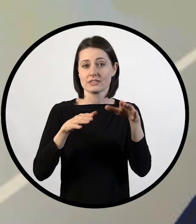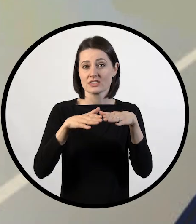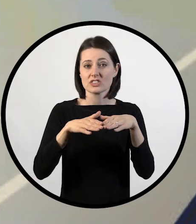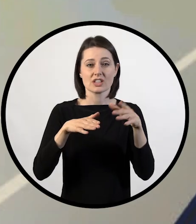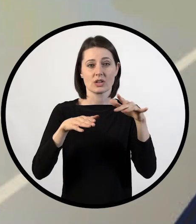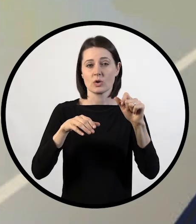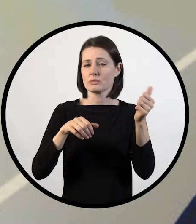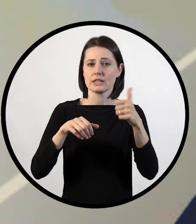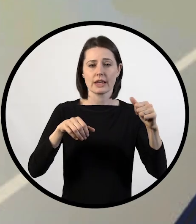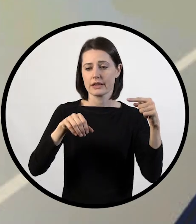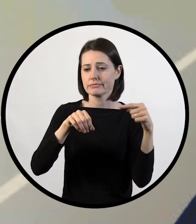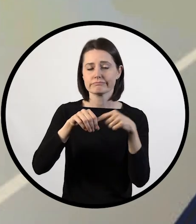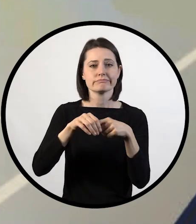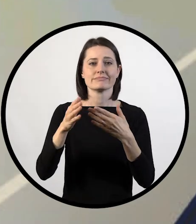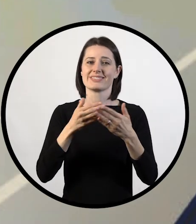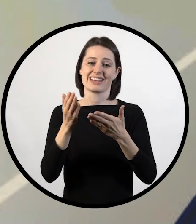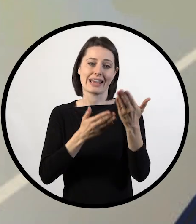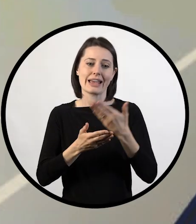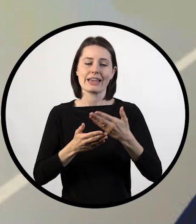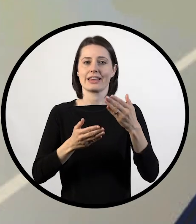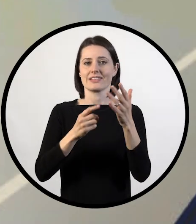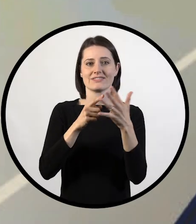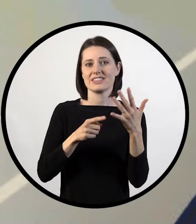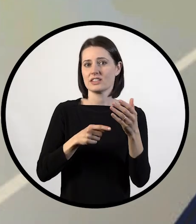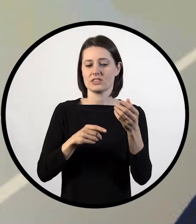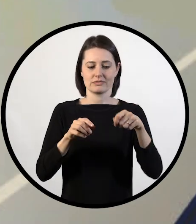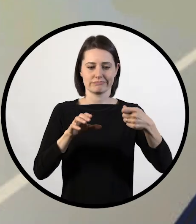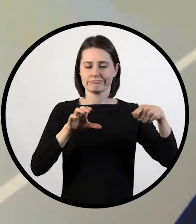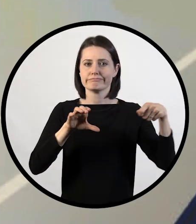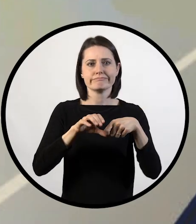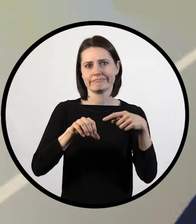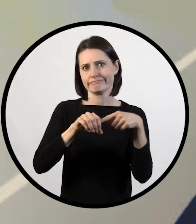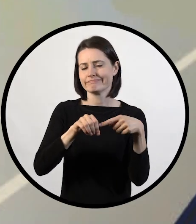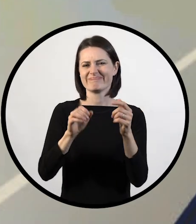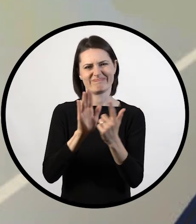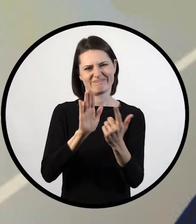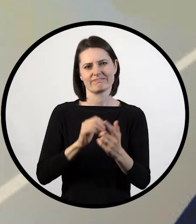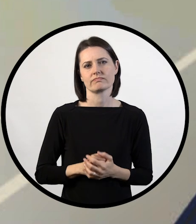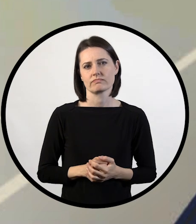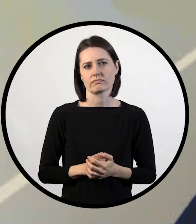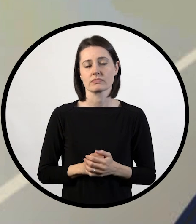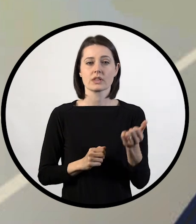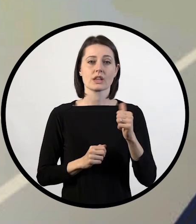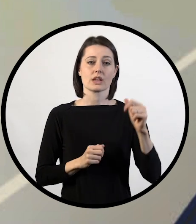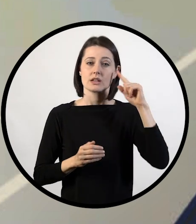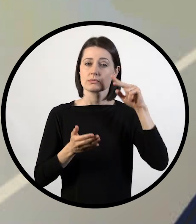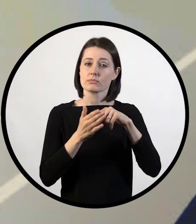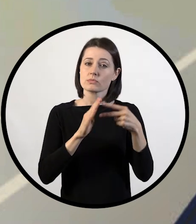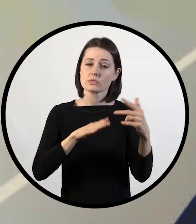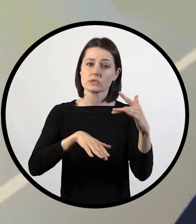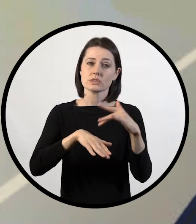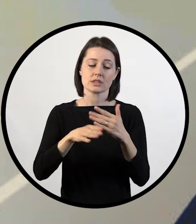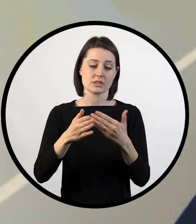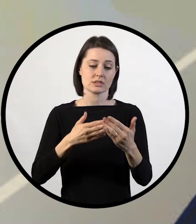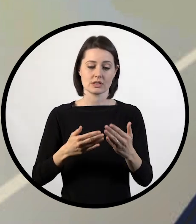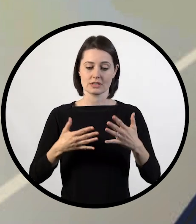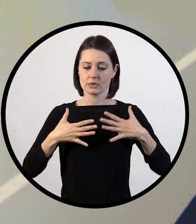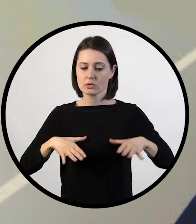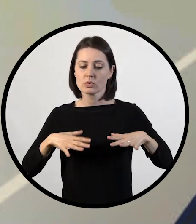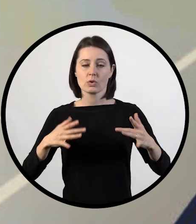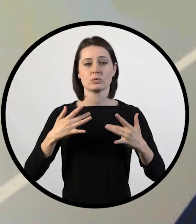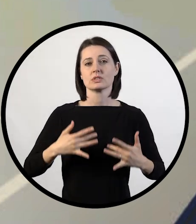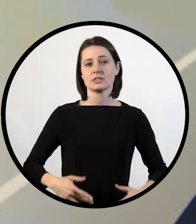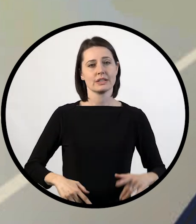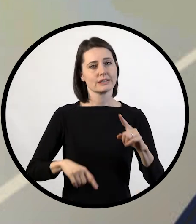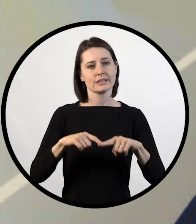person, however slight, by a hand, finger, object, or other instrument. Any other intentional touching, either